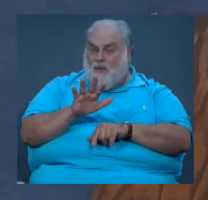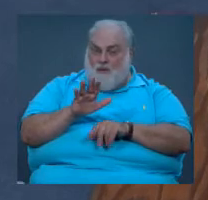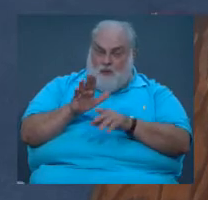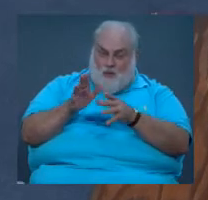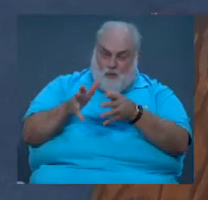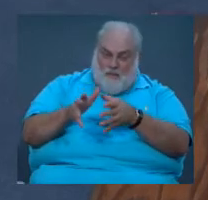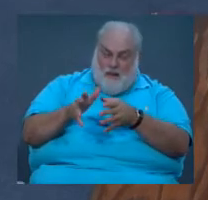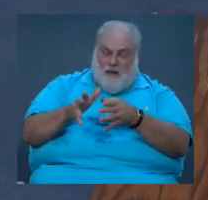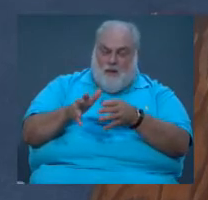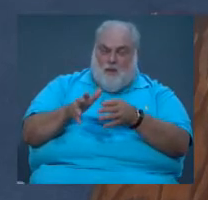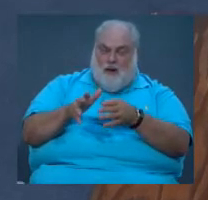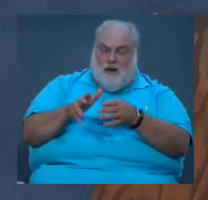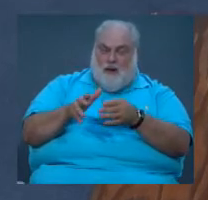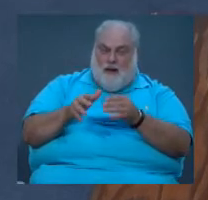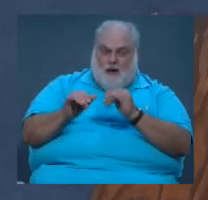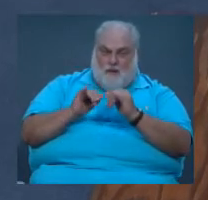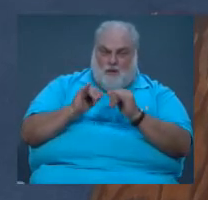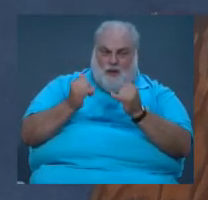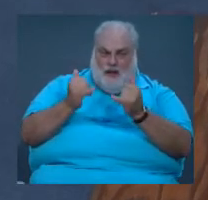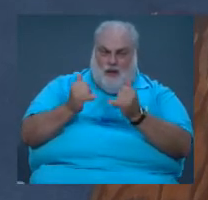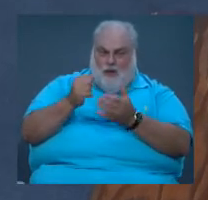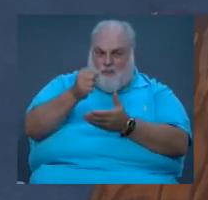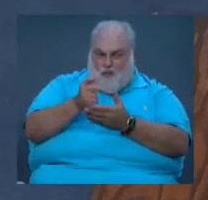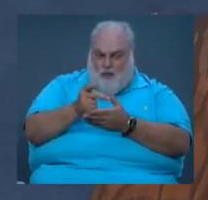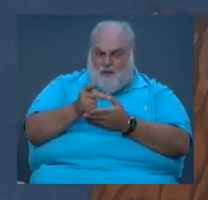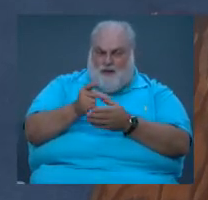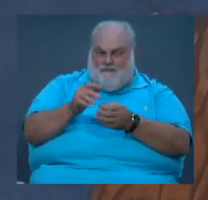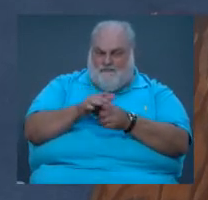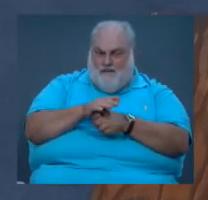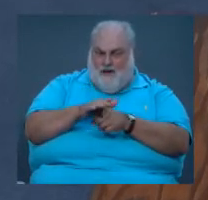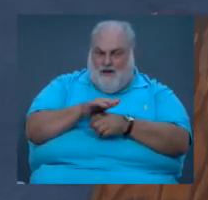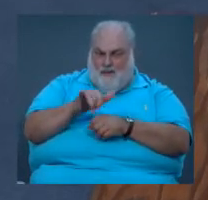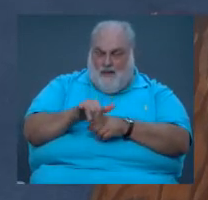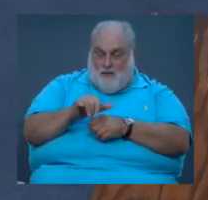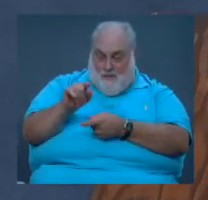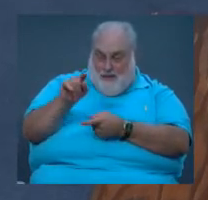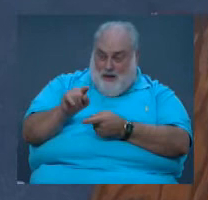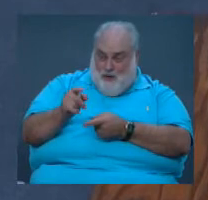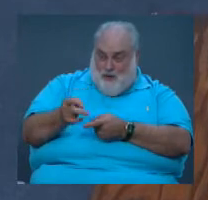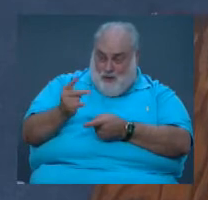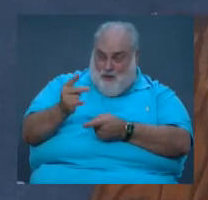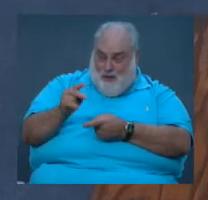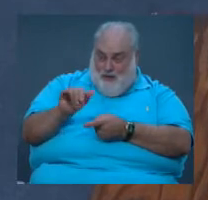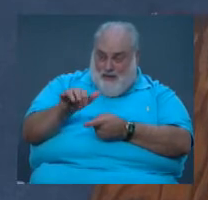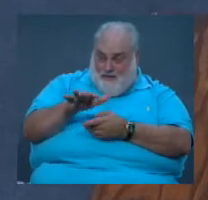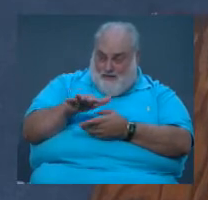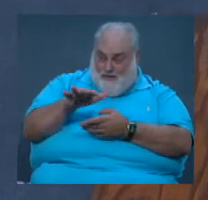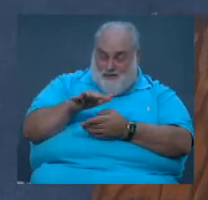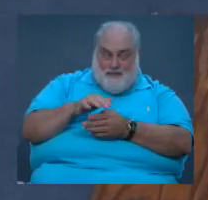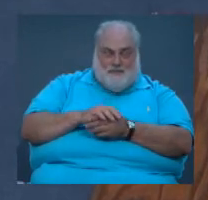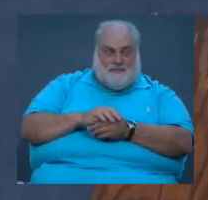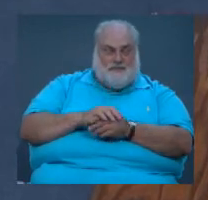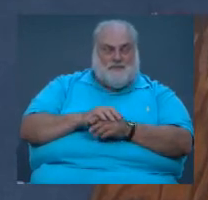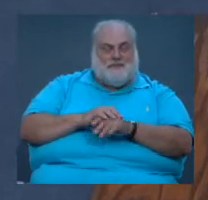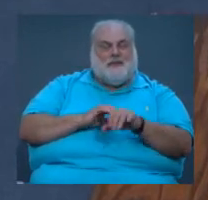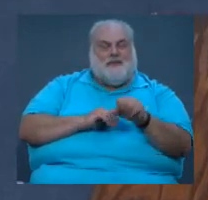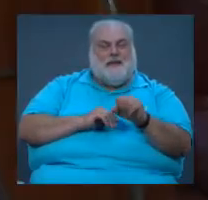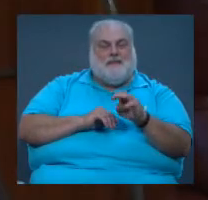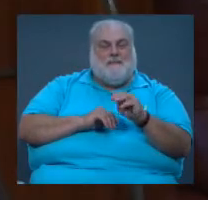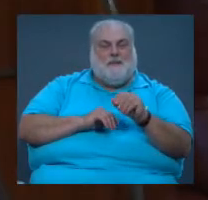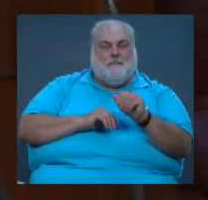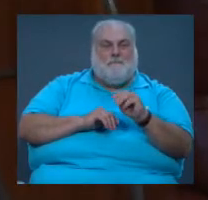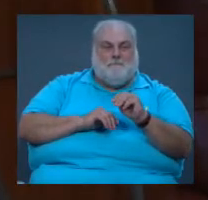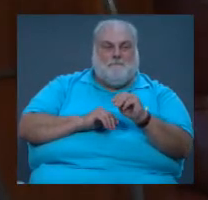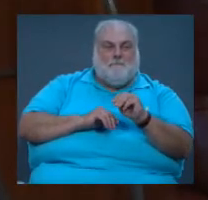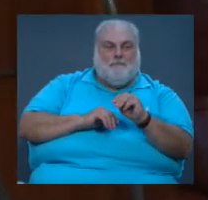remaining slots. So yeah, we got approved to fill those. So I am places. down 2 people in that resource center. Yes, ma'am. Because I was